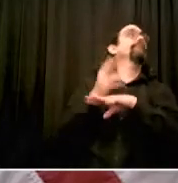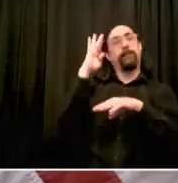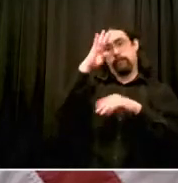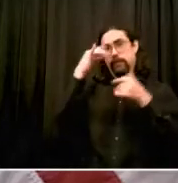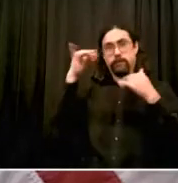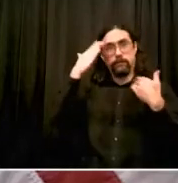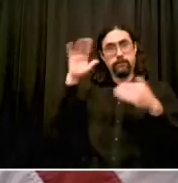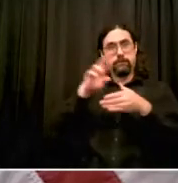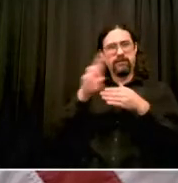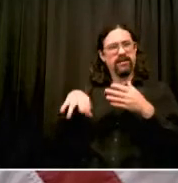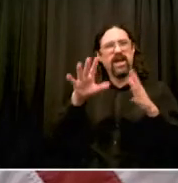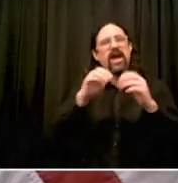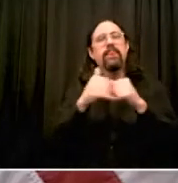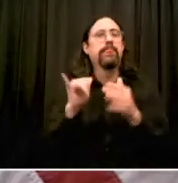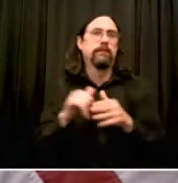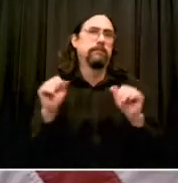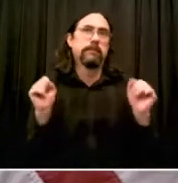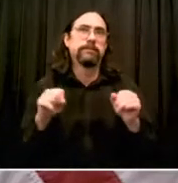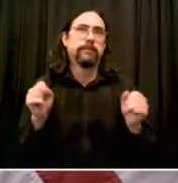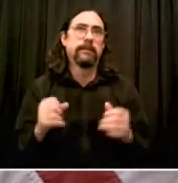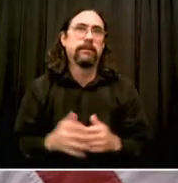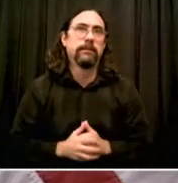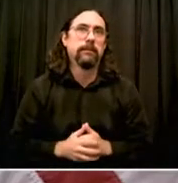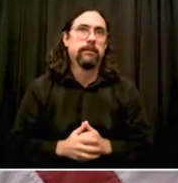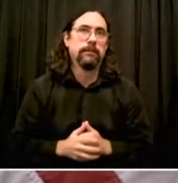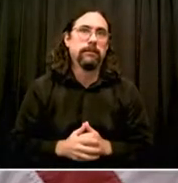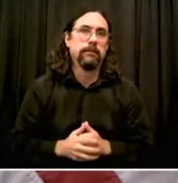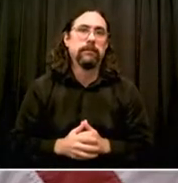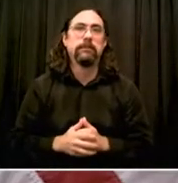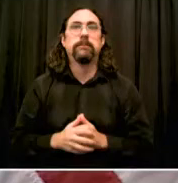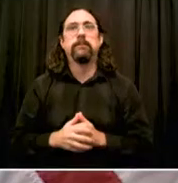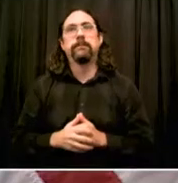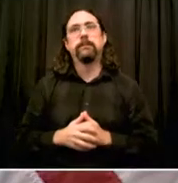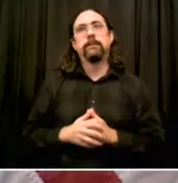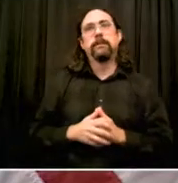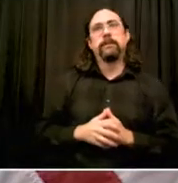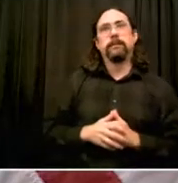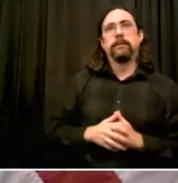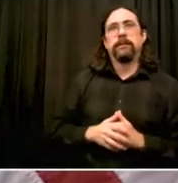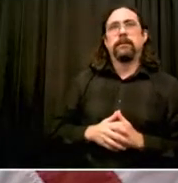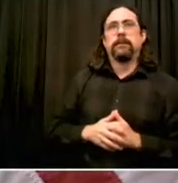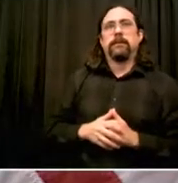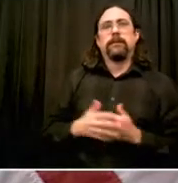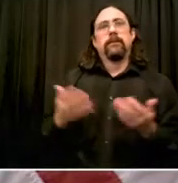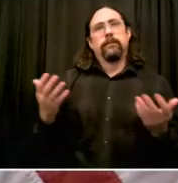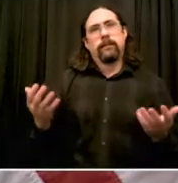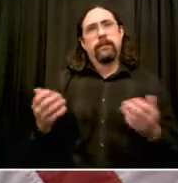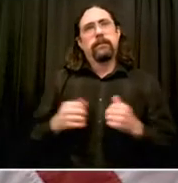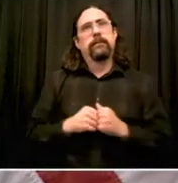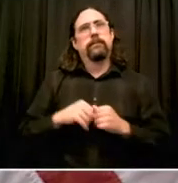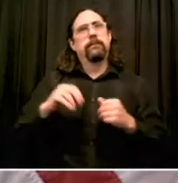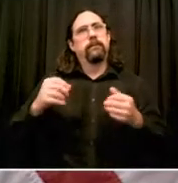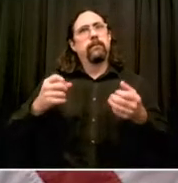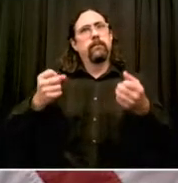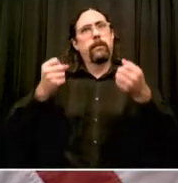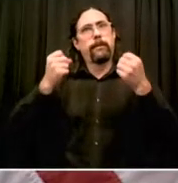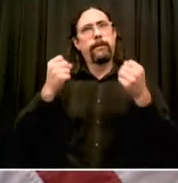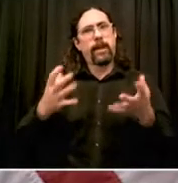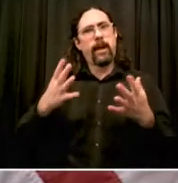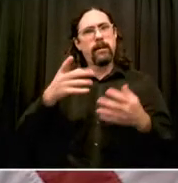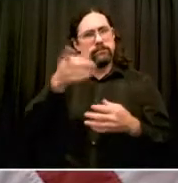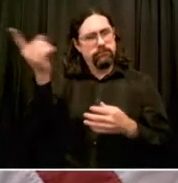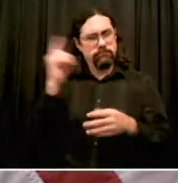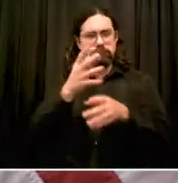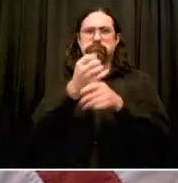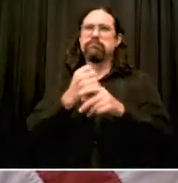good turnaround times for the vast majority of the time that we have had a substantial amount of testing. We had a